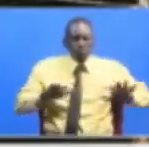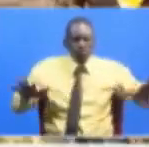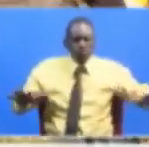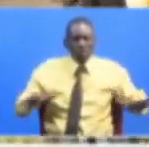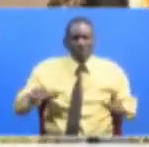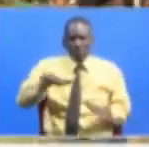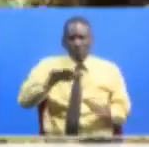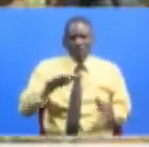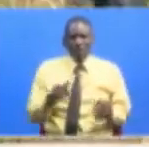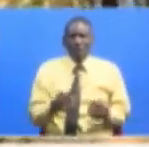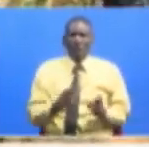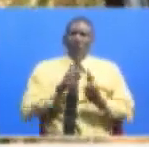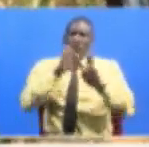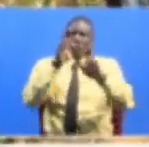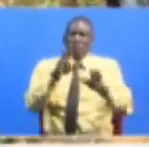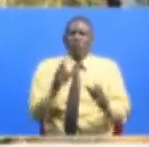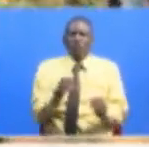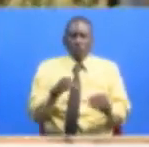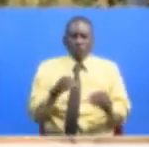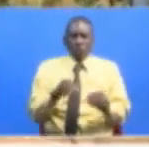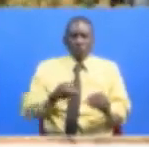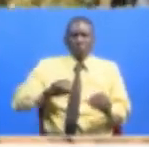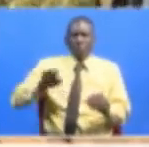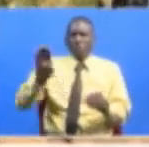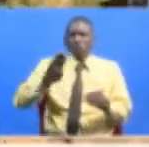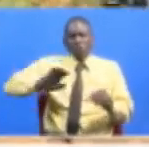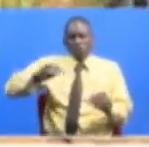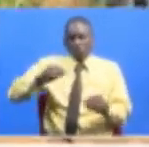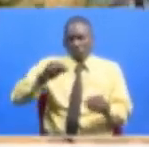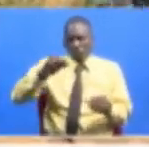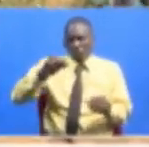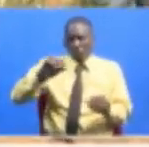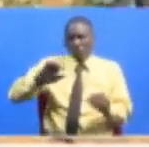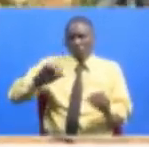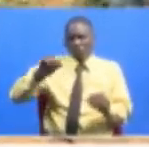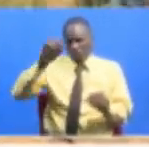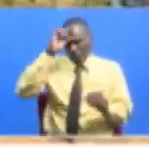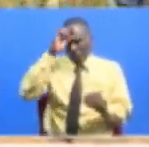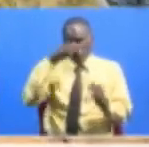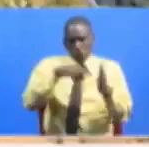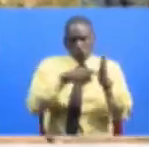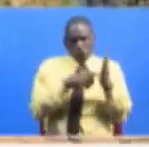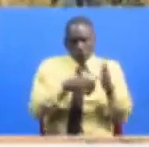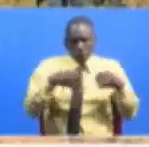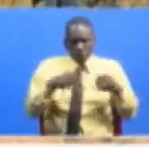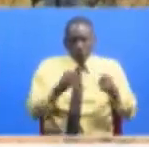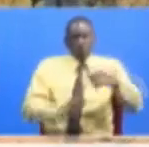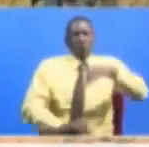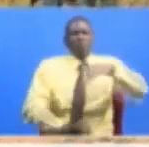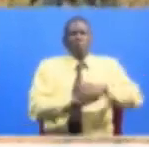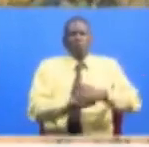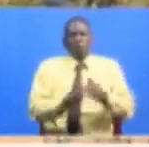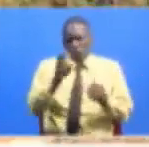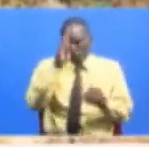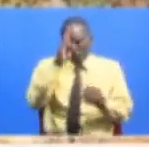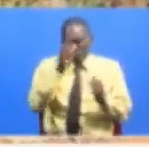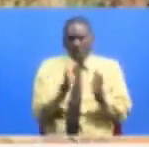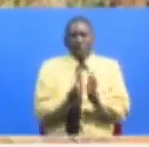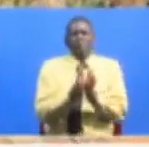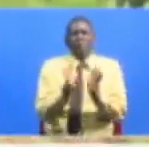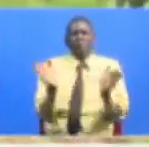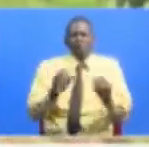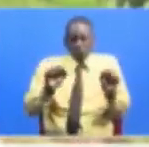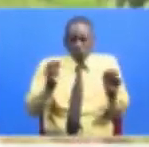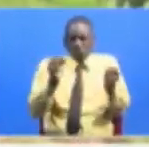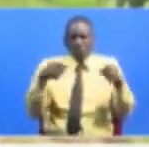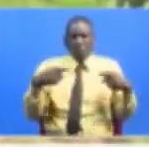place. Responders from the Baringo County Government and Red Cross showed up at the scene to compliment the police and members of the public in the rescue